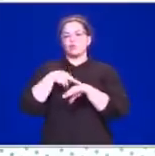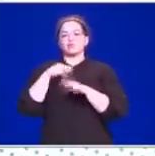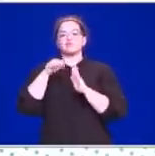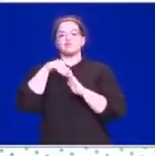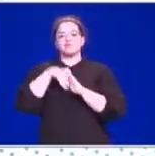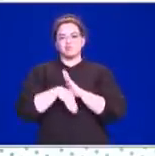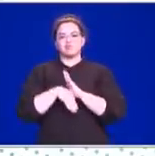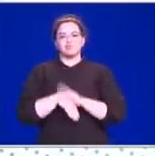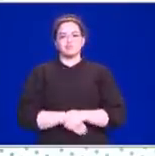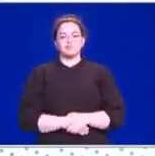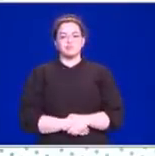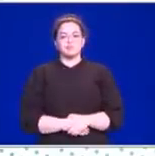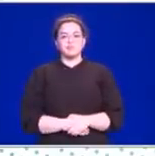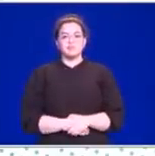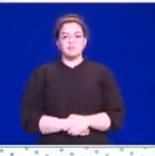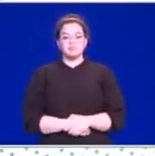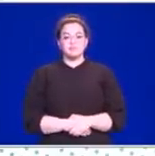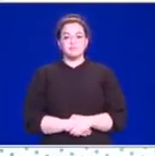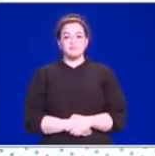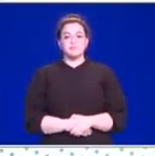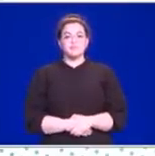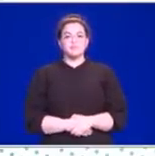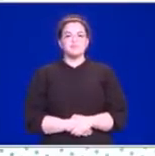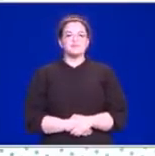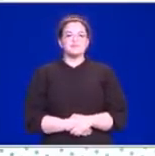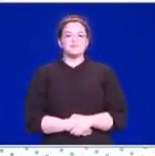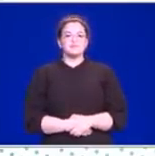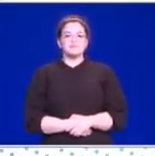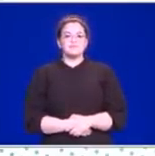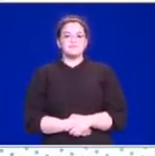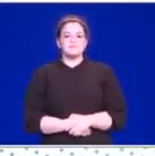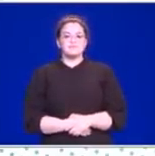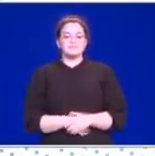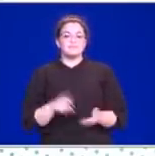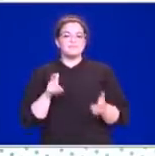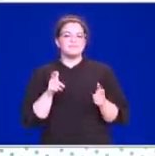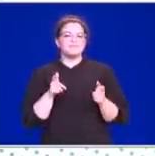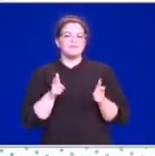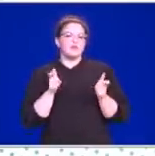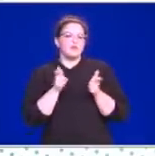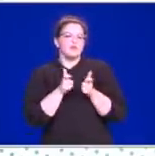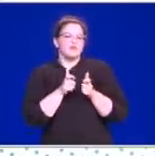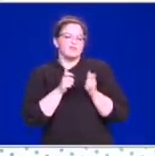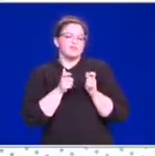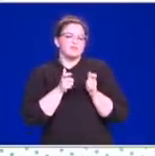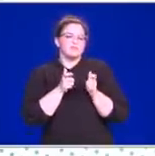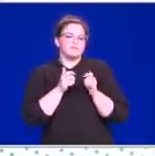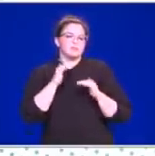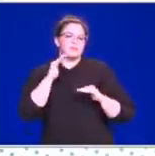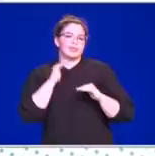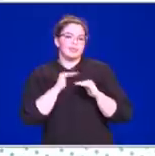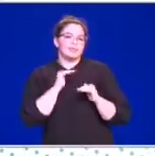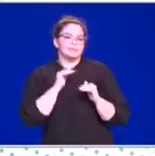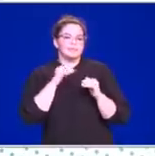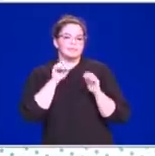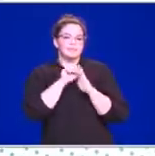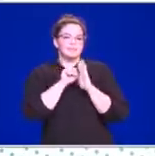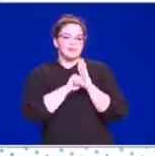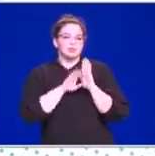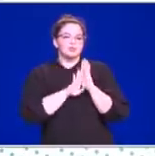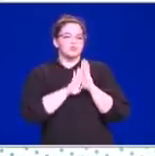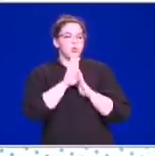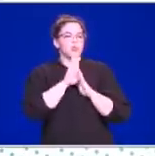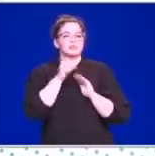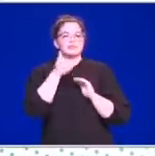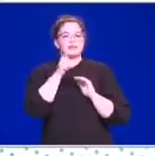population. We see fewer states growing by 10% or more and no states in the Northeast or Midwest growing